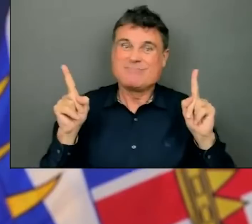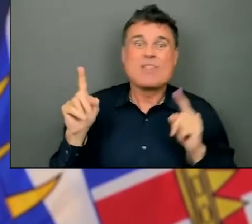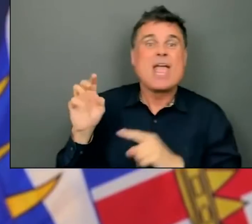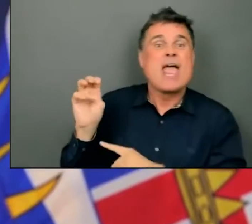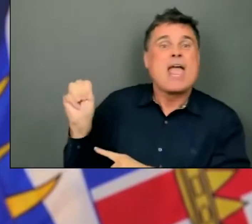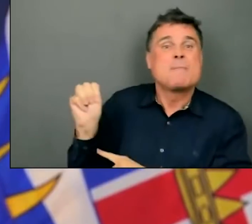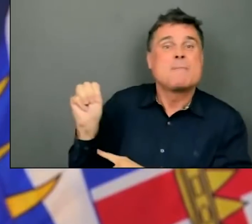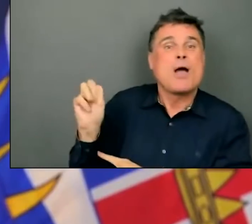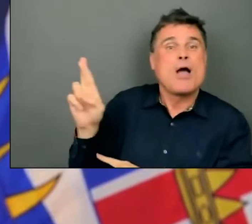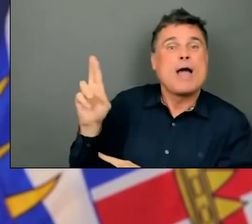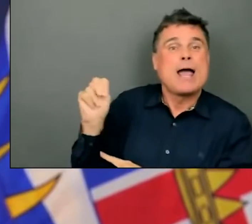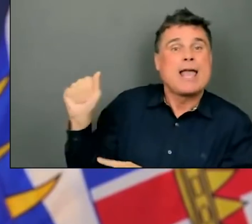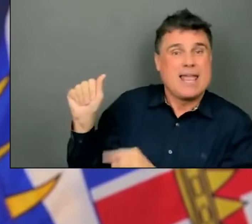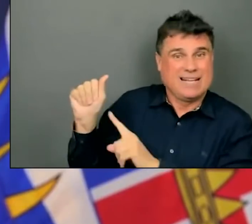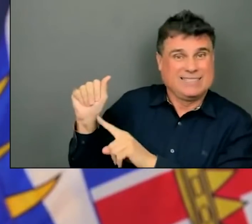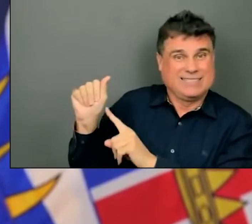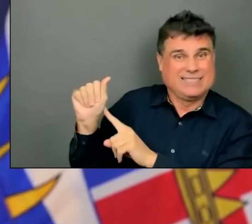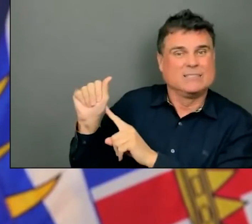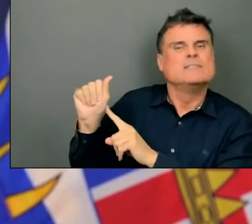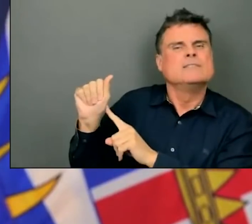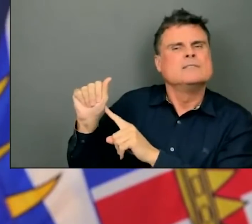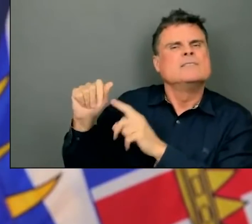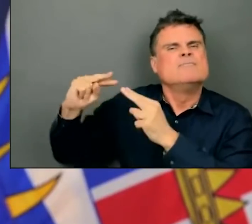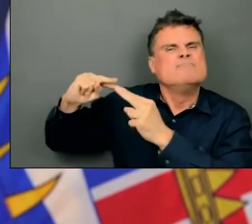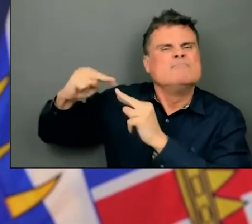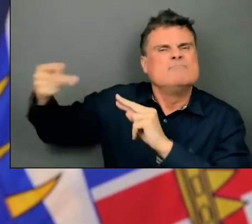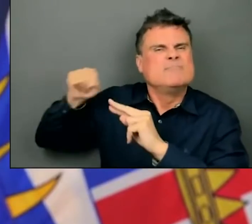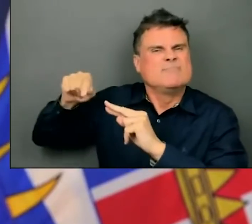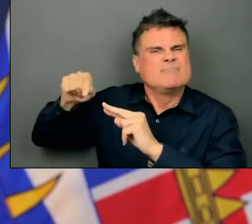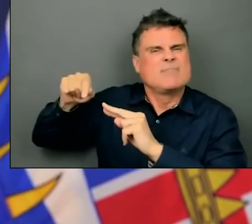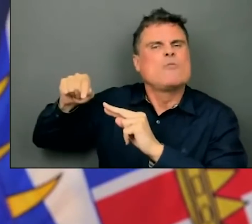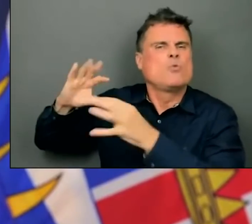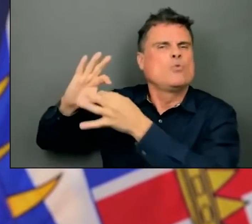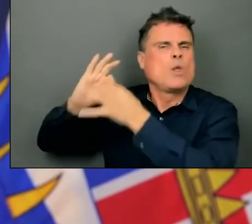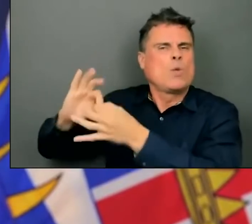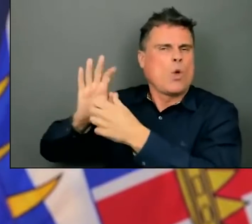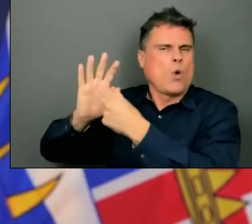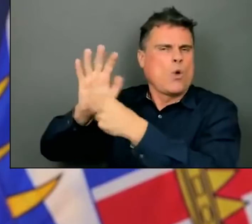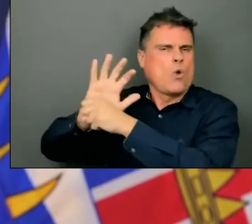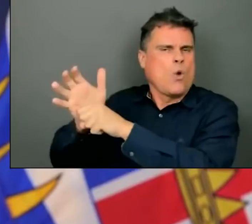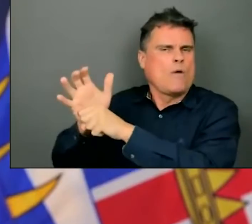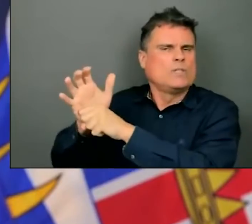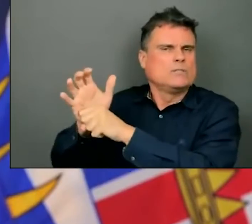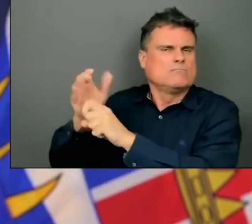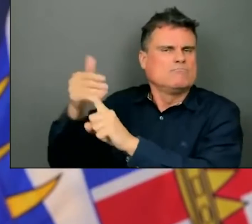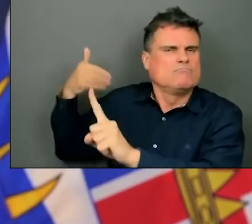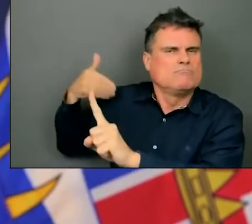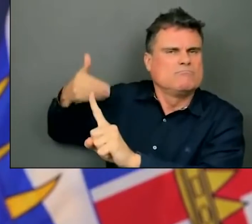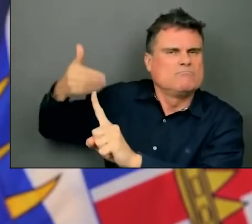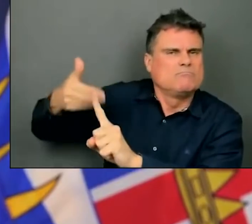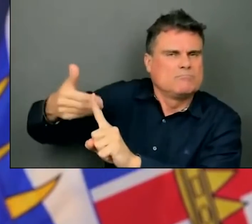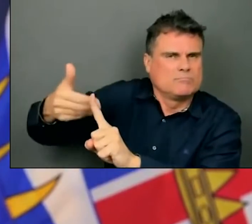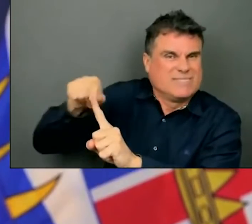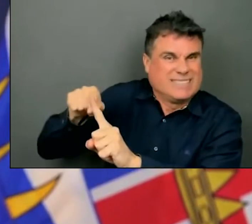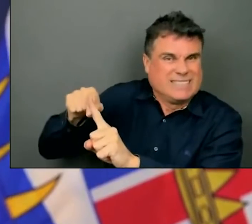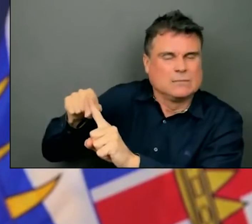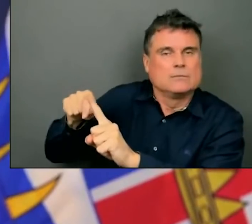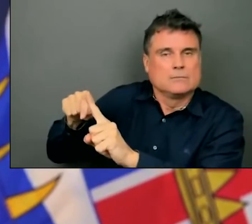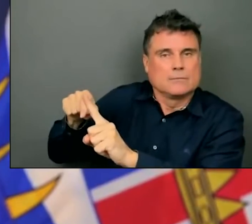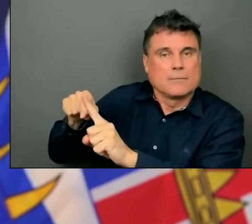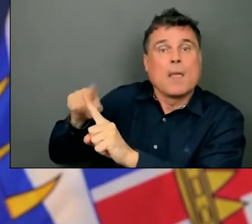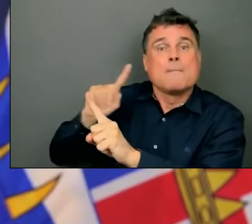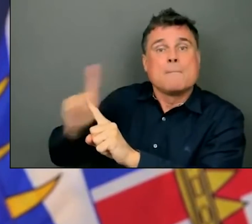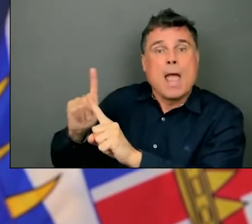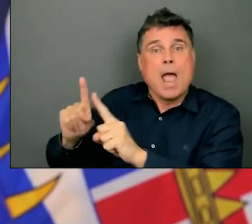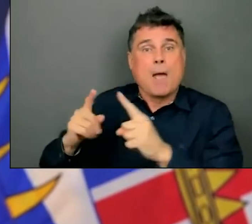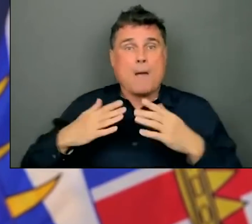spike protein of the SARS coronavirus 2 virus, and your body then generates those proteins. In